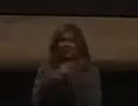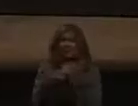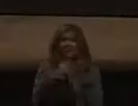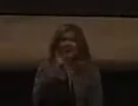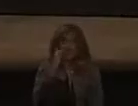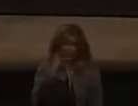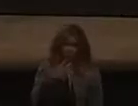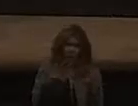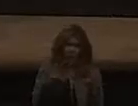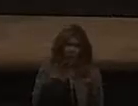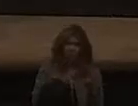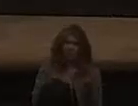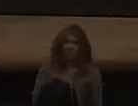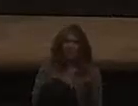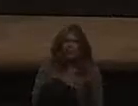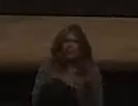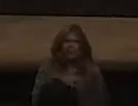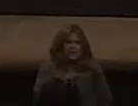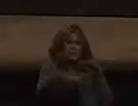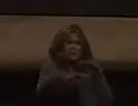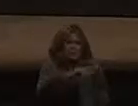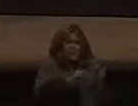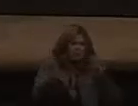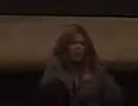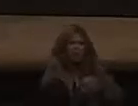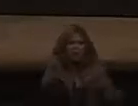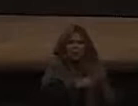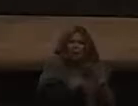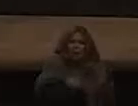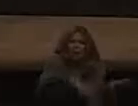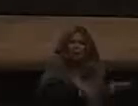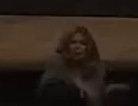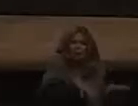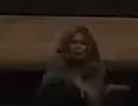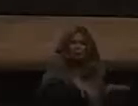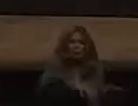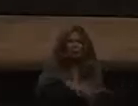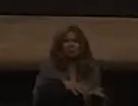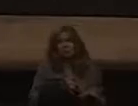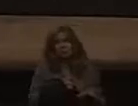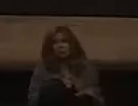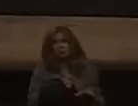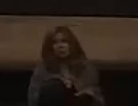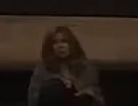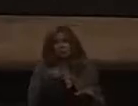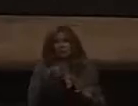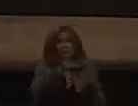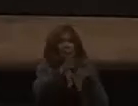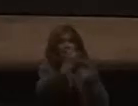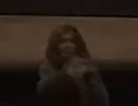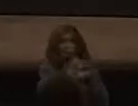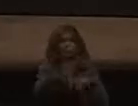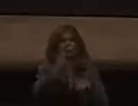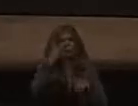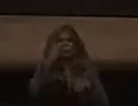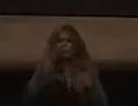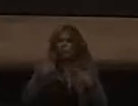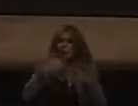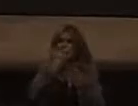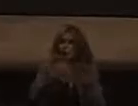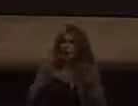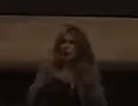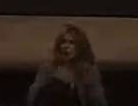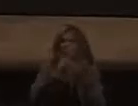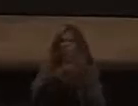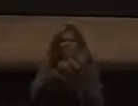which gets involved in cultural institutions because if you're thinking about art projects, such as, let's say, video